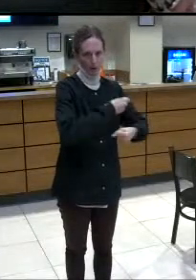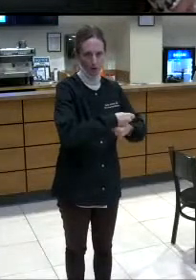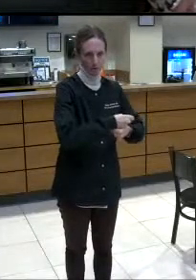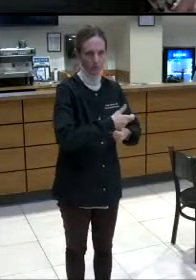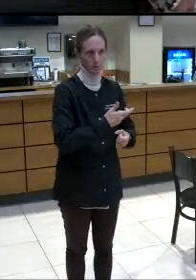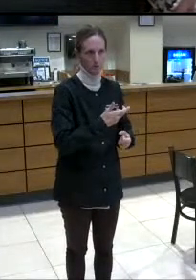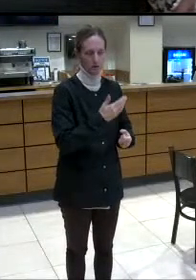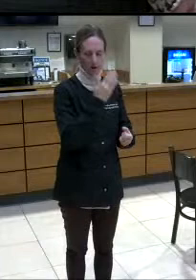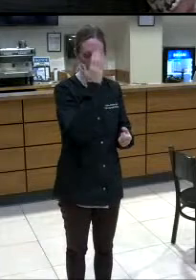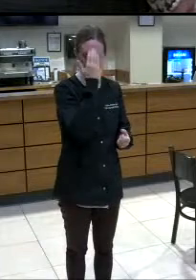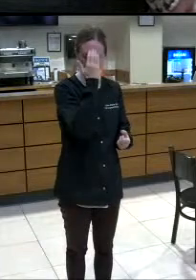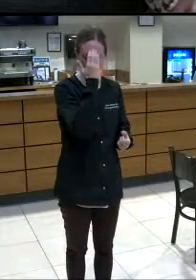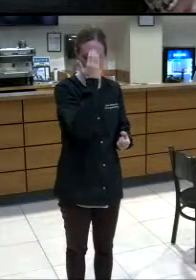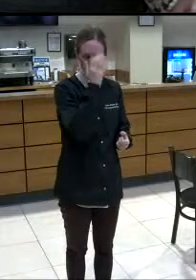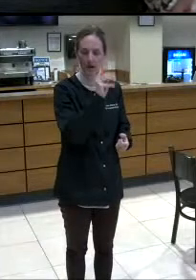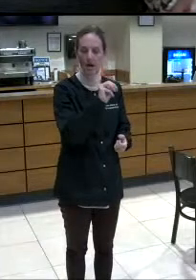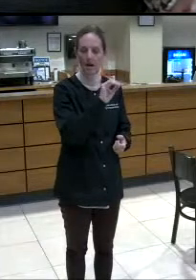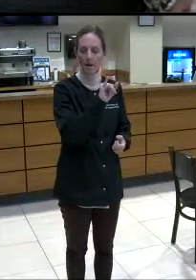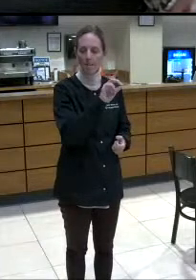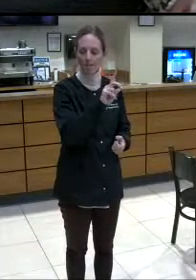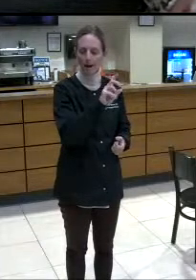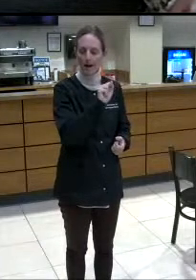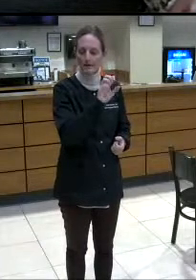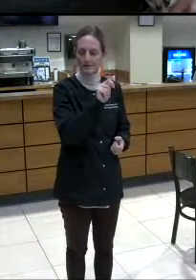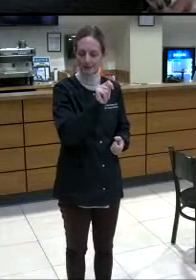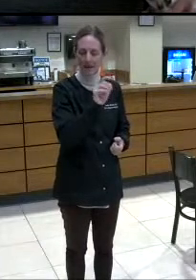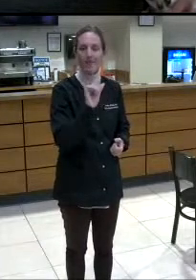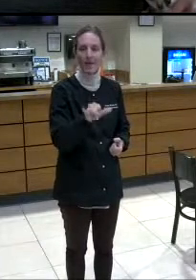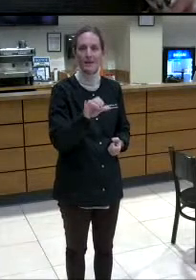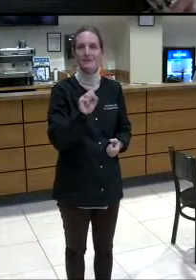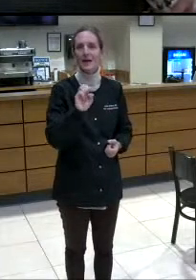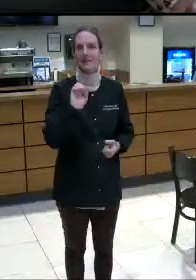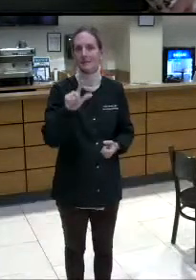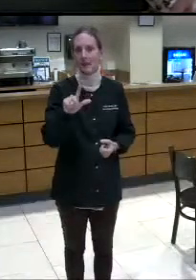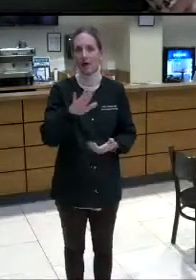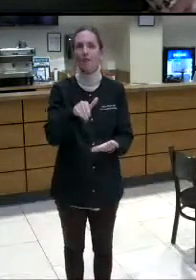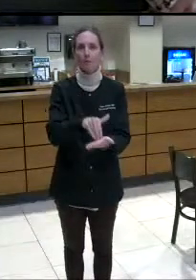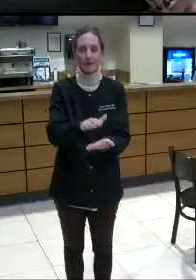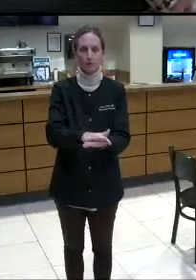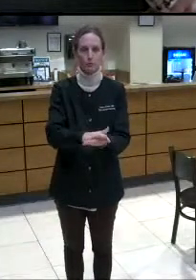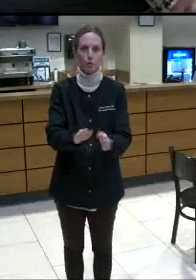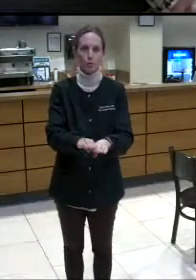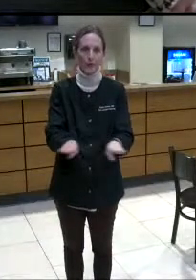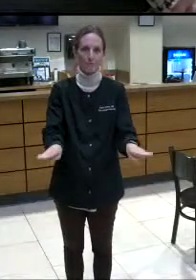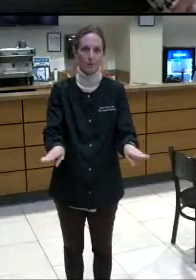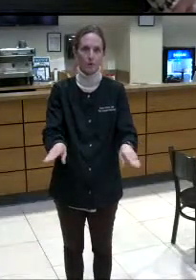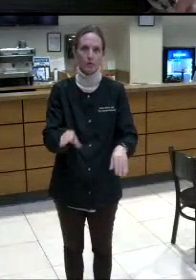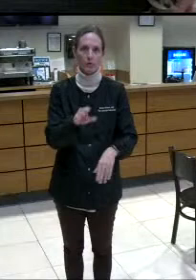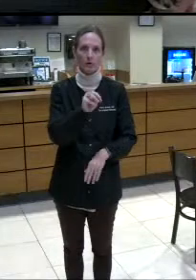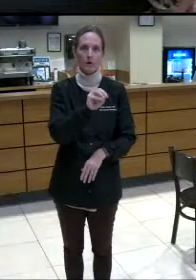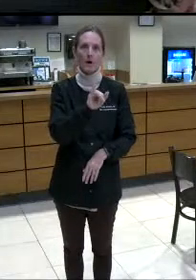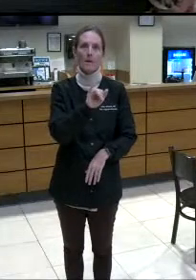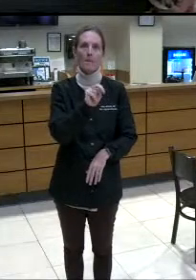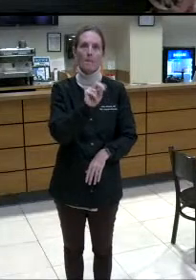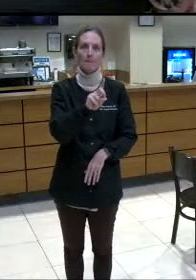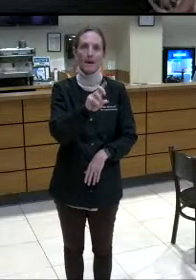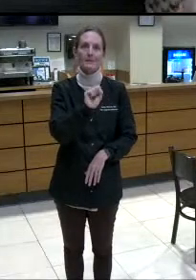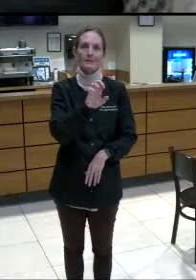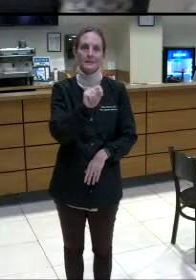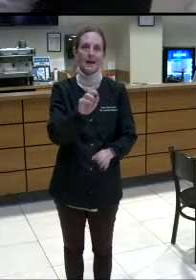brain freeze, Mindset is our SEL curriculum that we have in the middle school level. And then we also have a